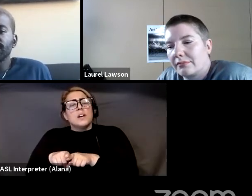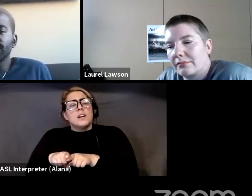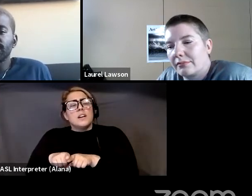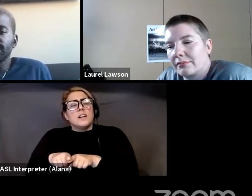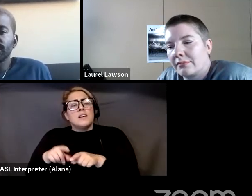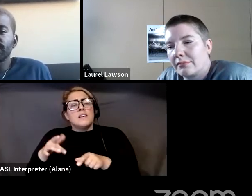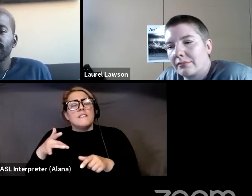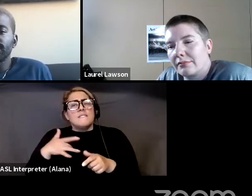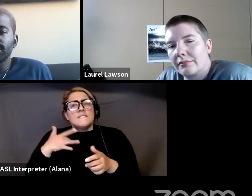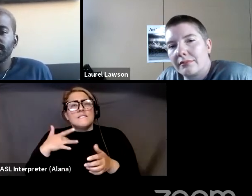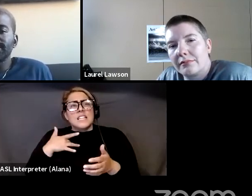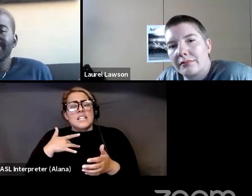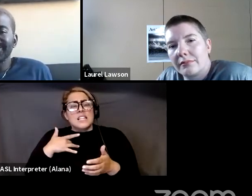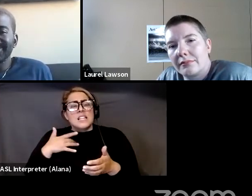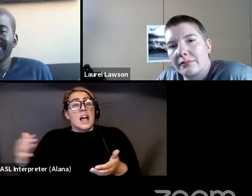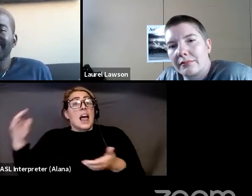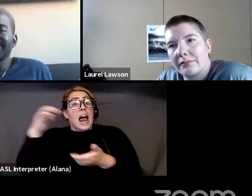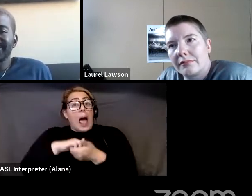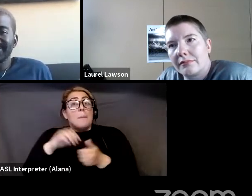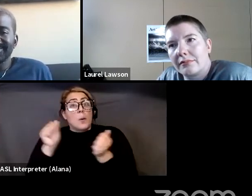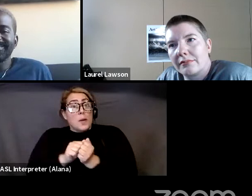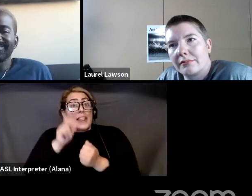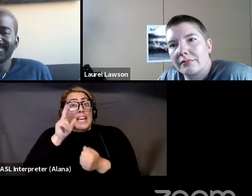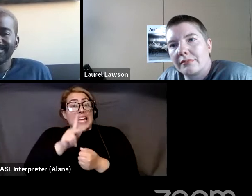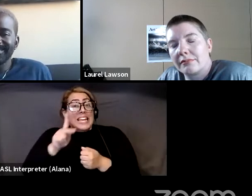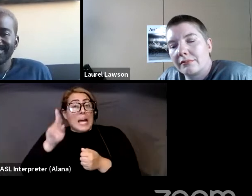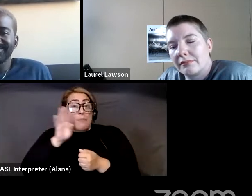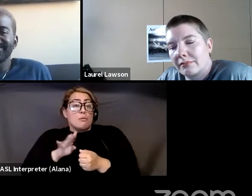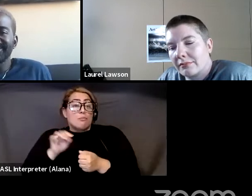my collaborator, Pelena KK Brown,